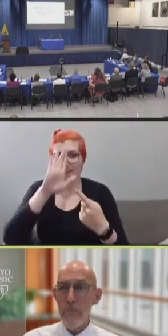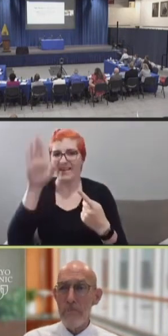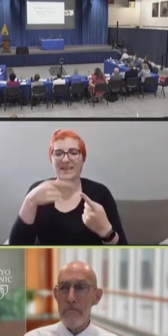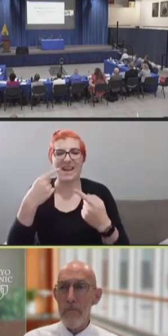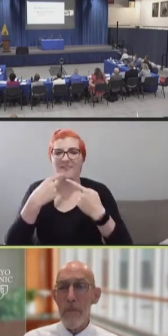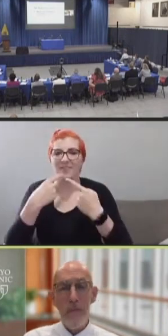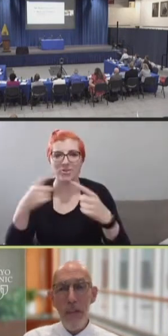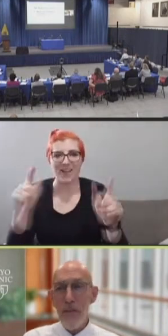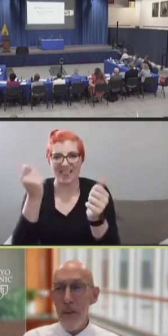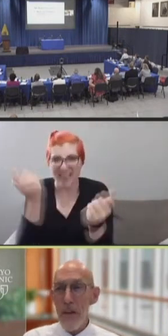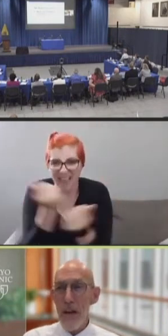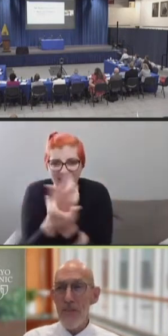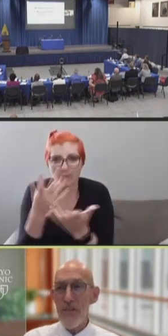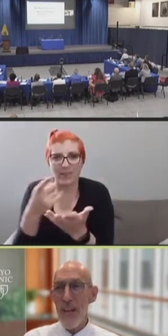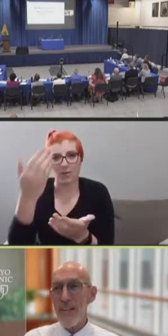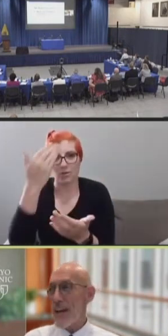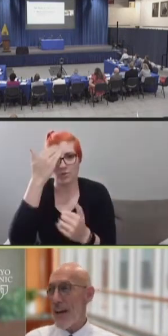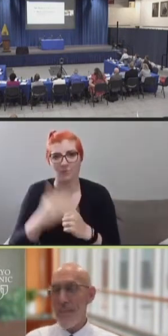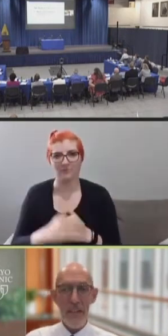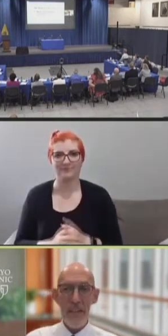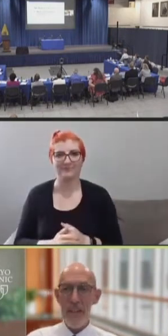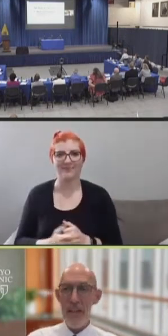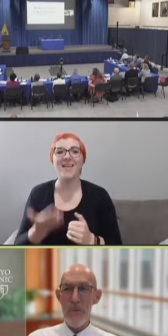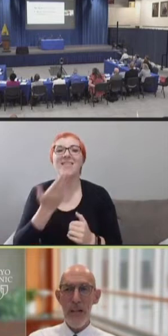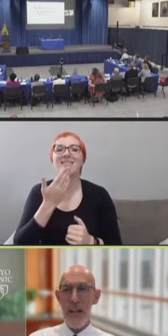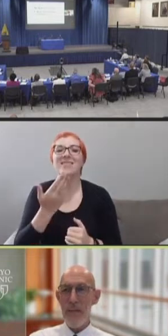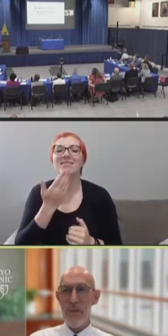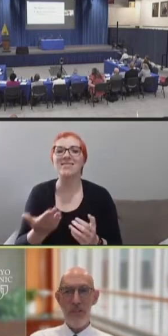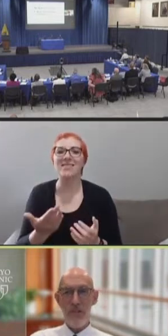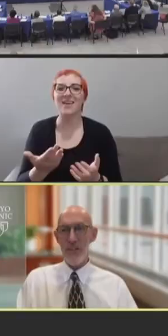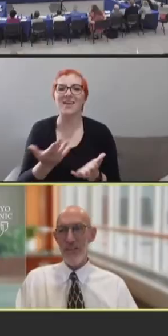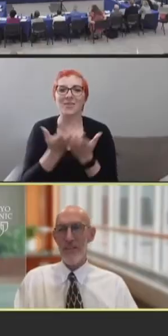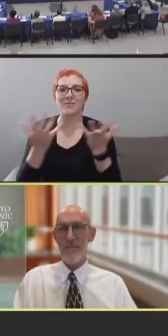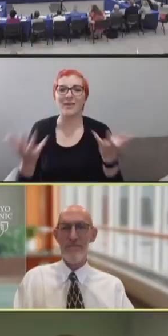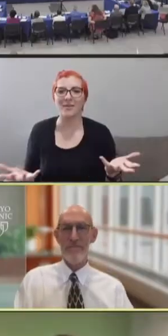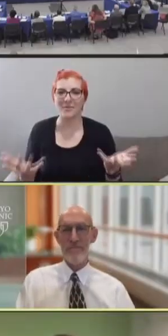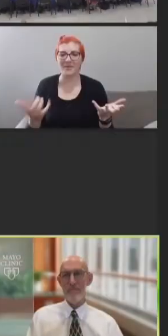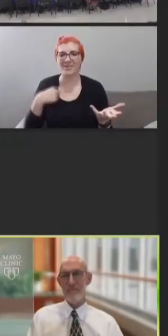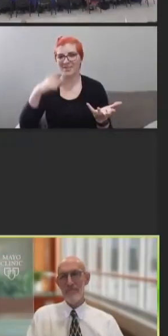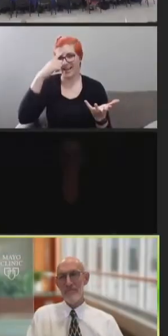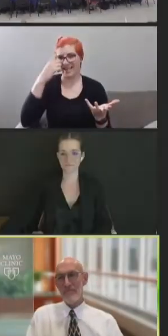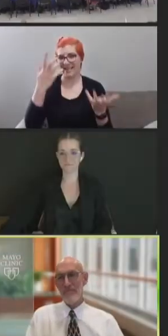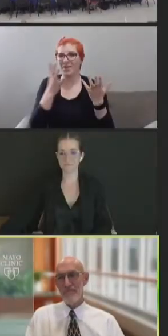know. Thank you very much. And I think at the end, we're going to have questions.